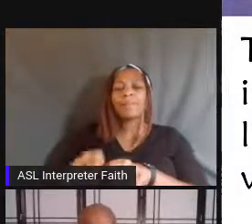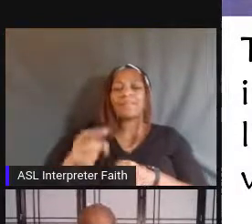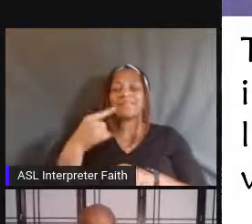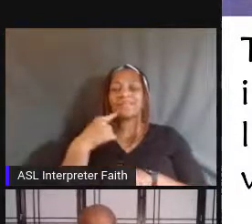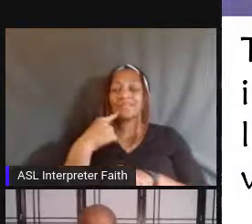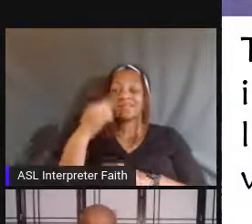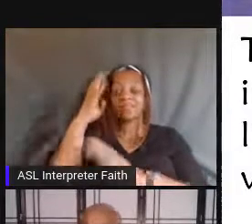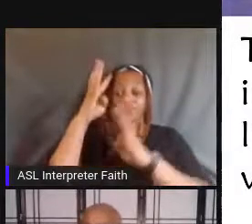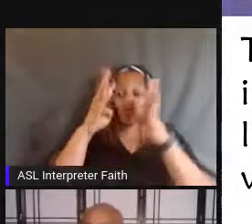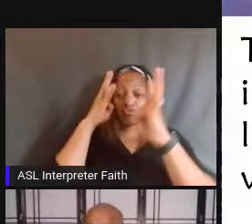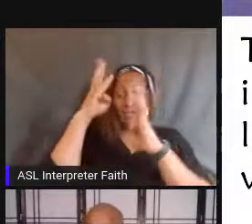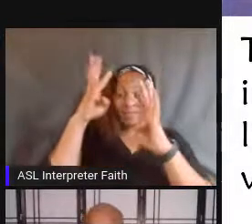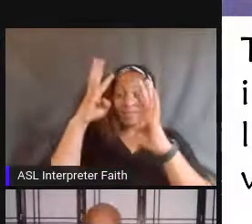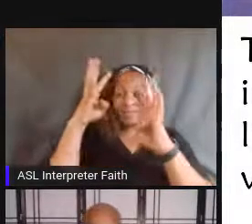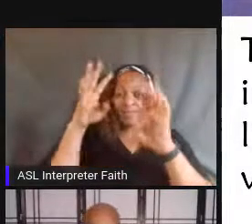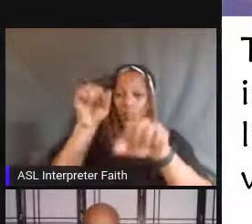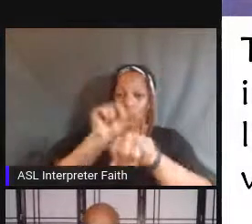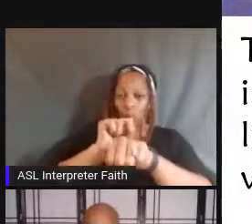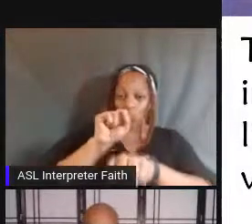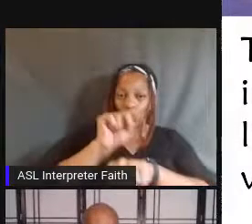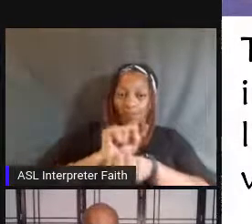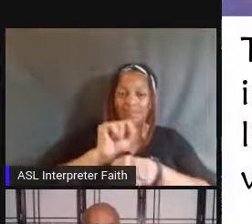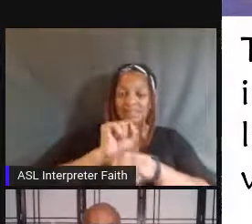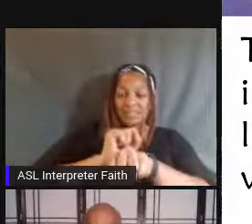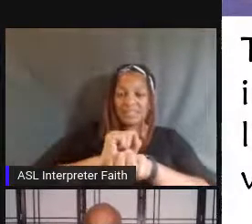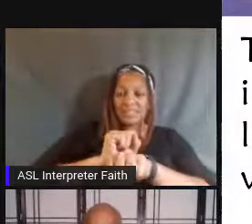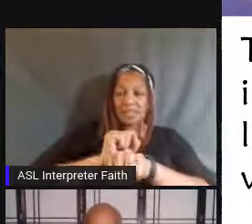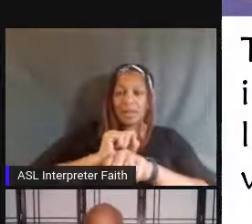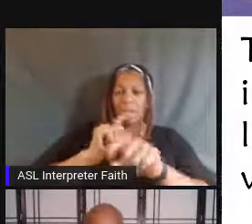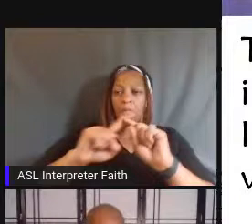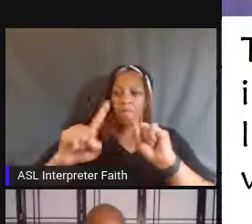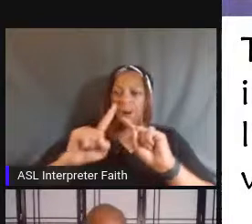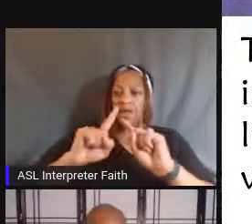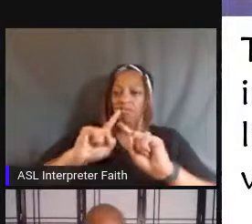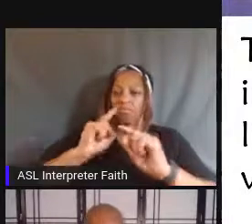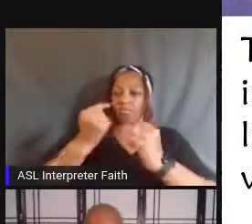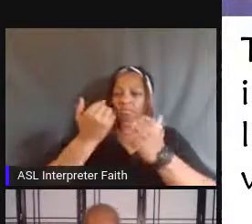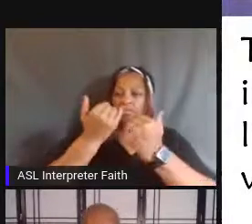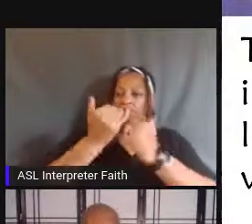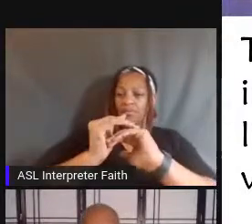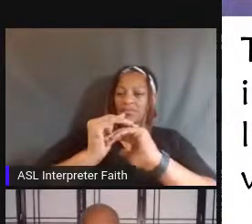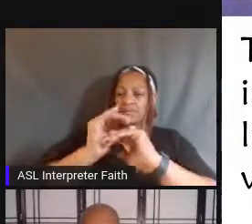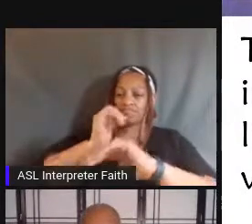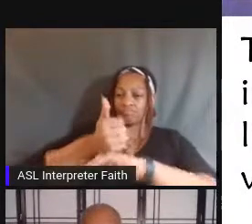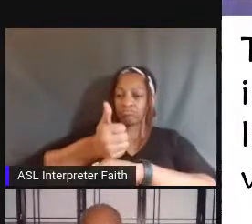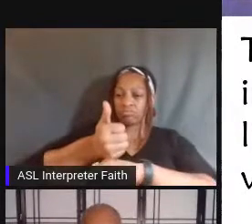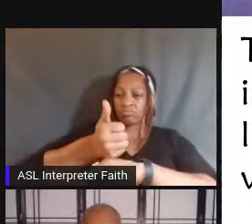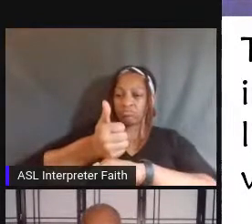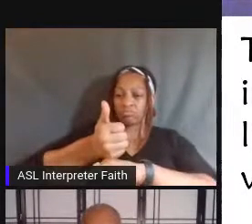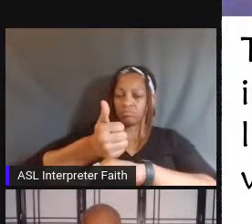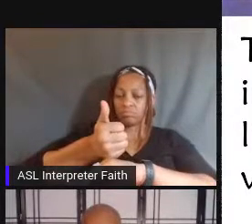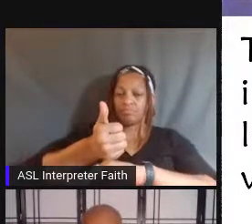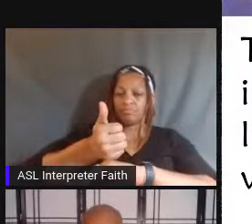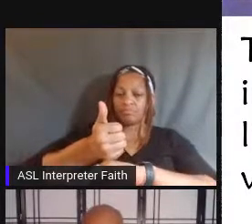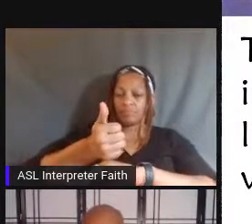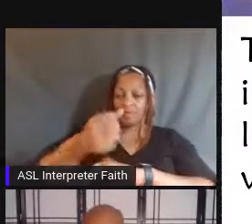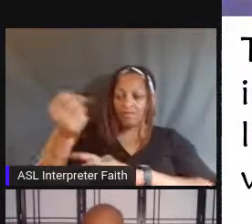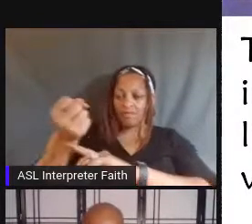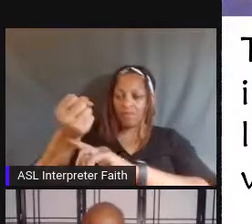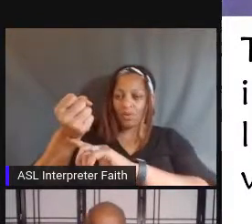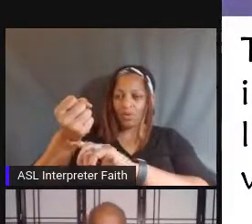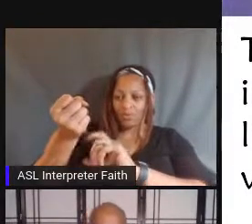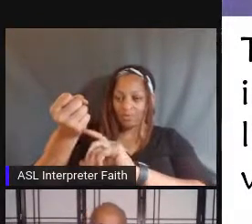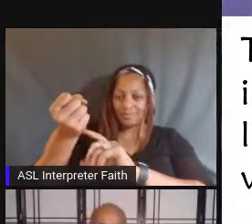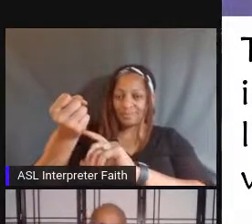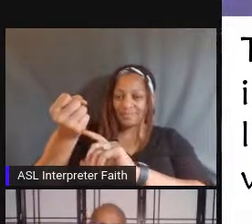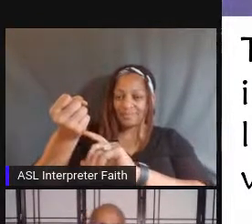but within certain fixed limitations. Pause and breathe, because I know that word triggers some